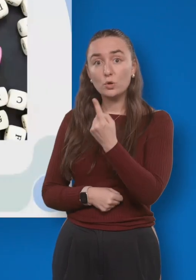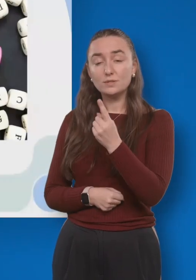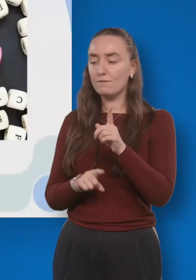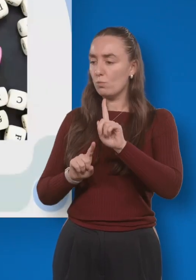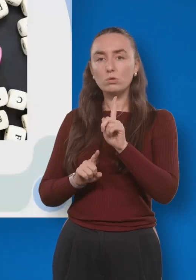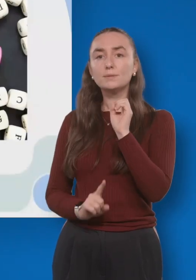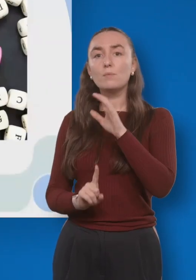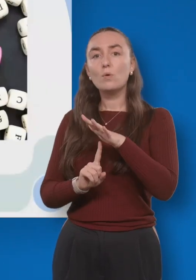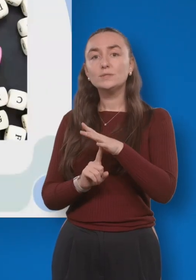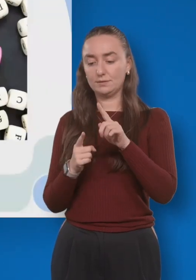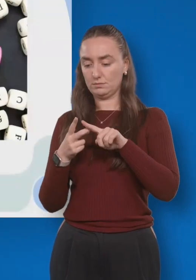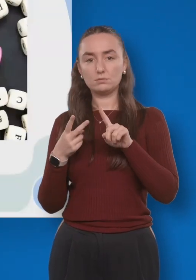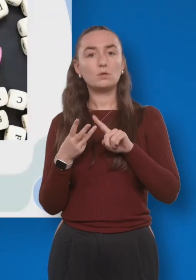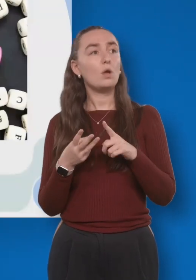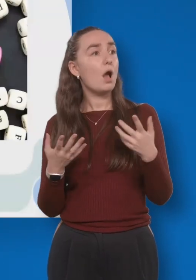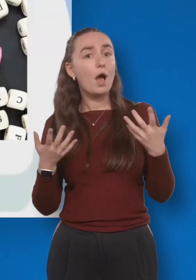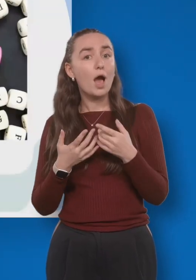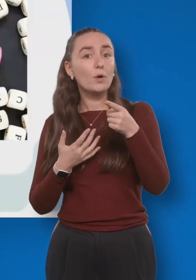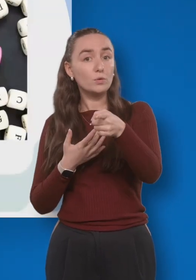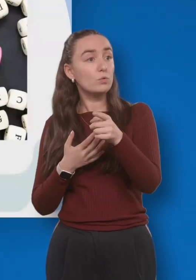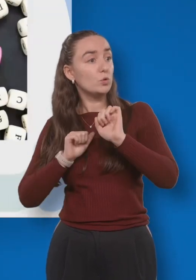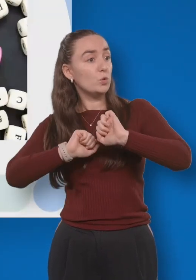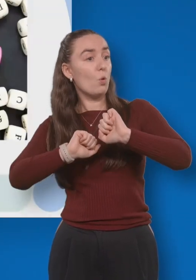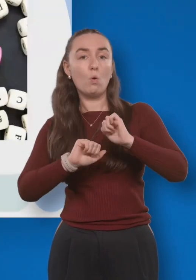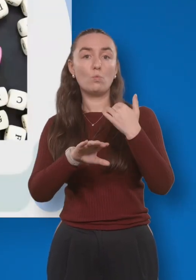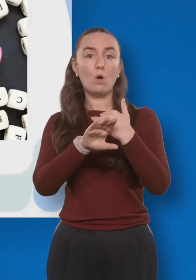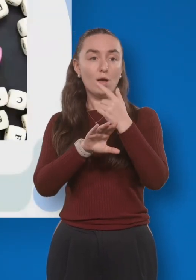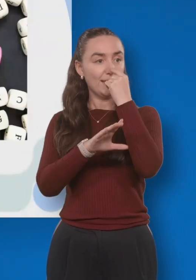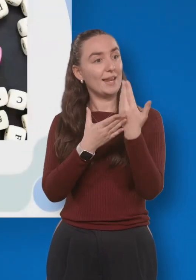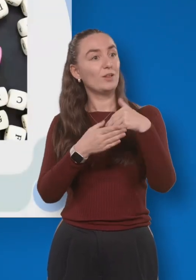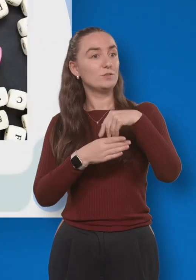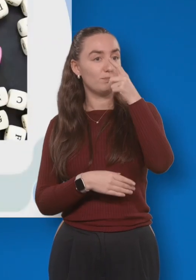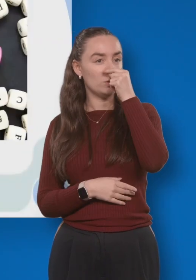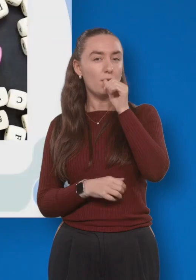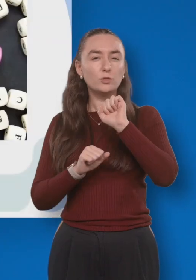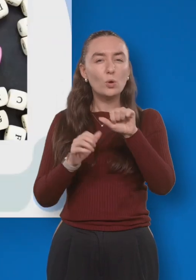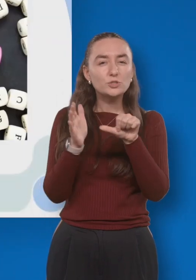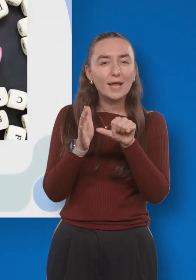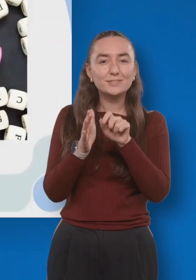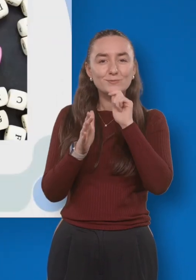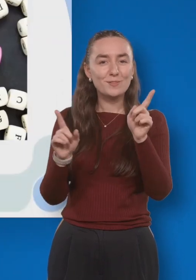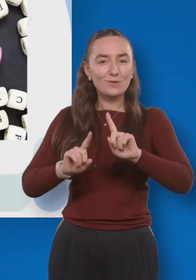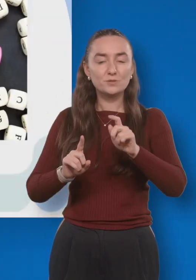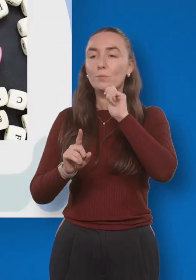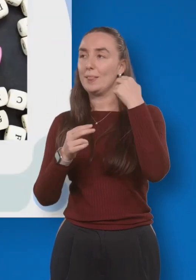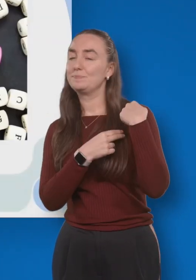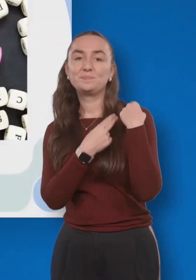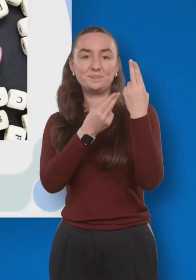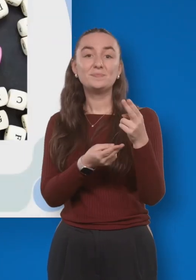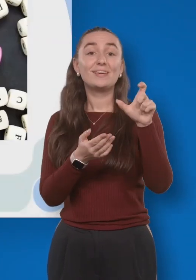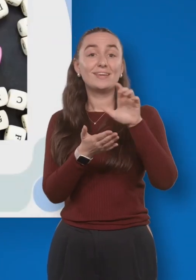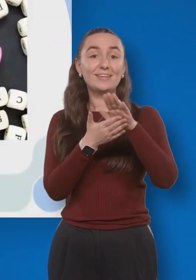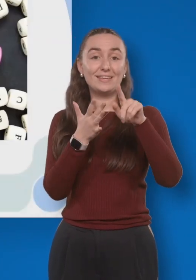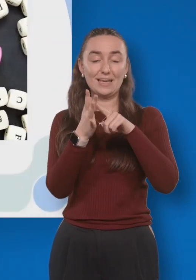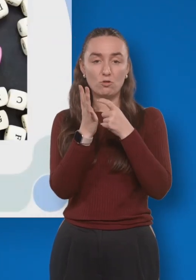think your bid or your work could be as inclusive as possible, and what the challenges potentially could be. So I'm going to hand back to Chiara, who's going to